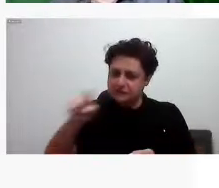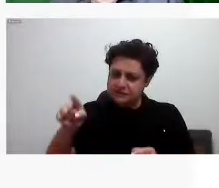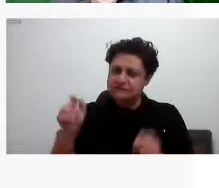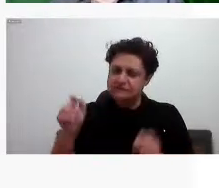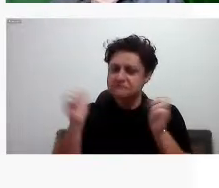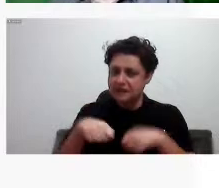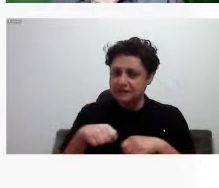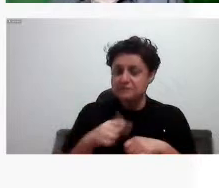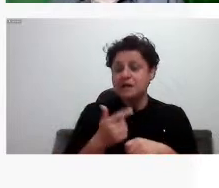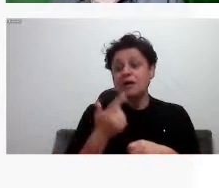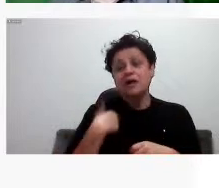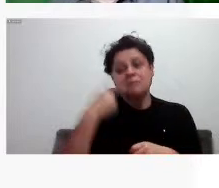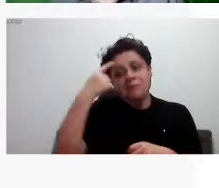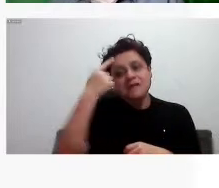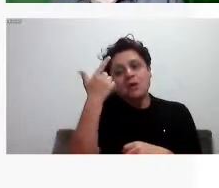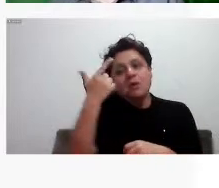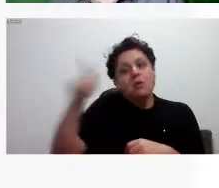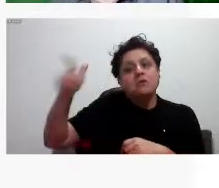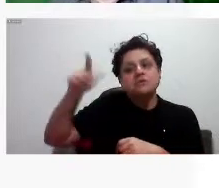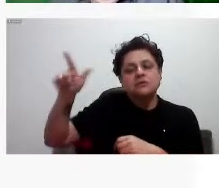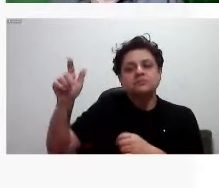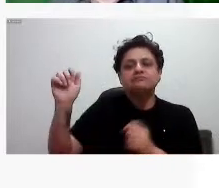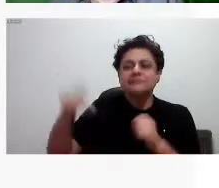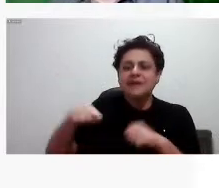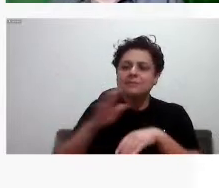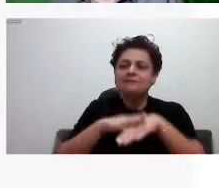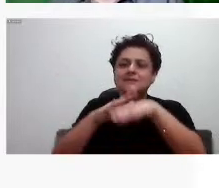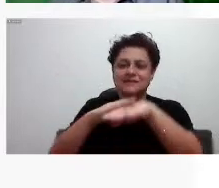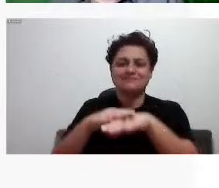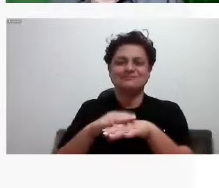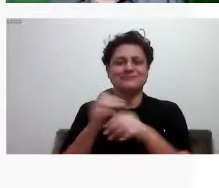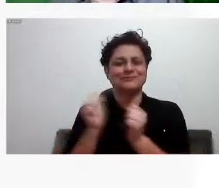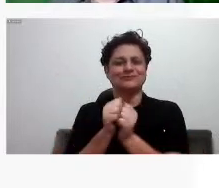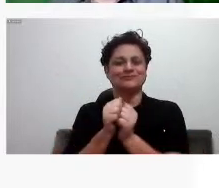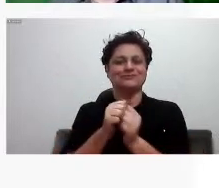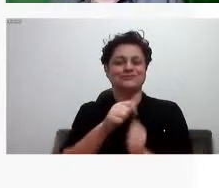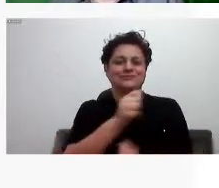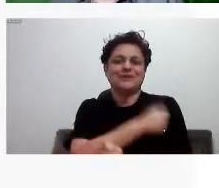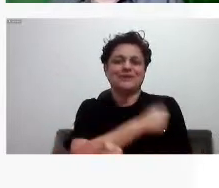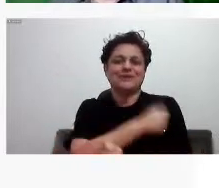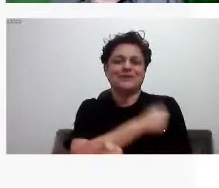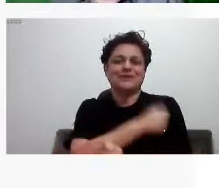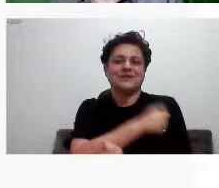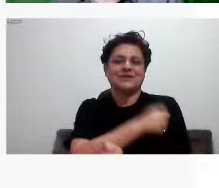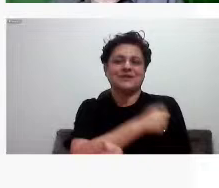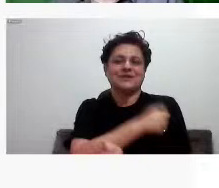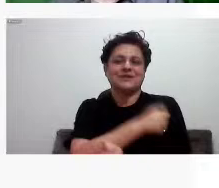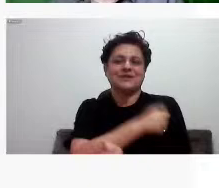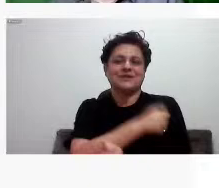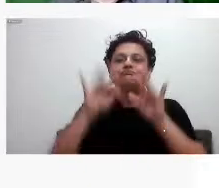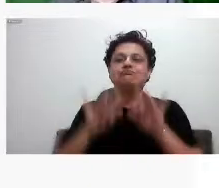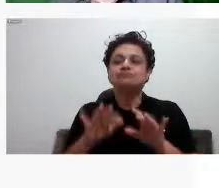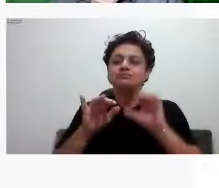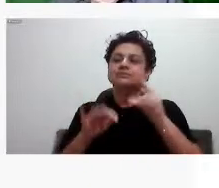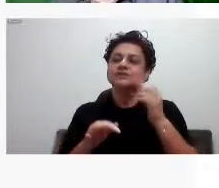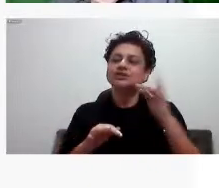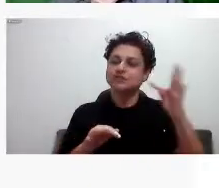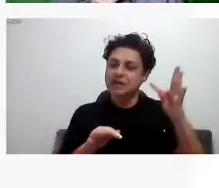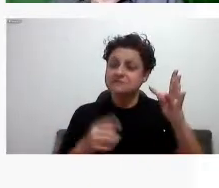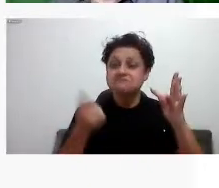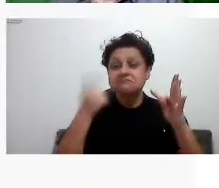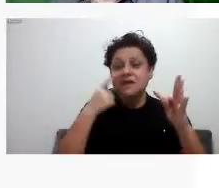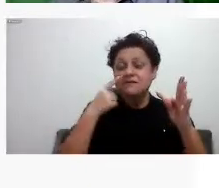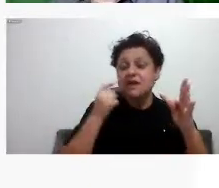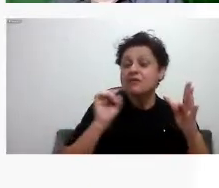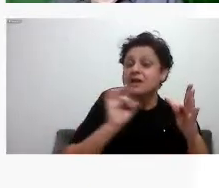your learners? What do you think? Write your ideas in the chat and then look at what everybody is sharing. I'm going to